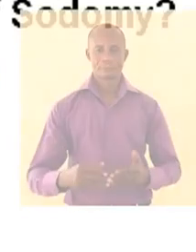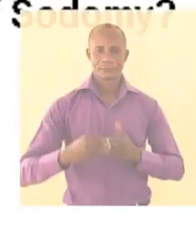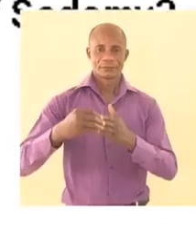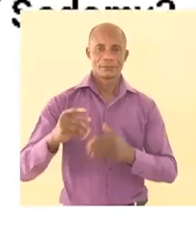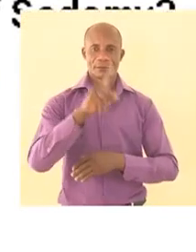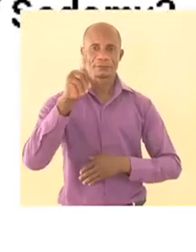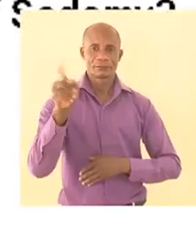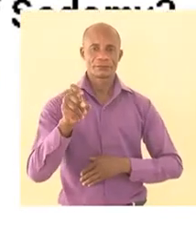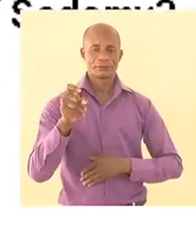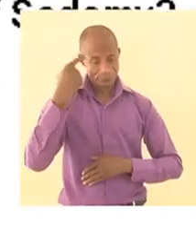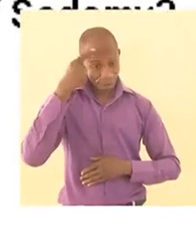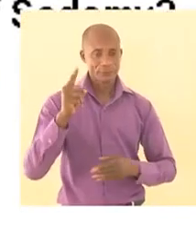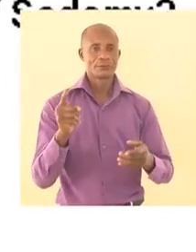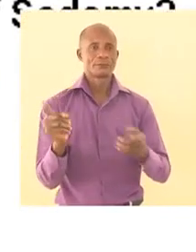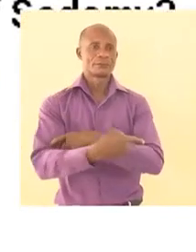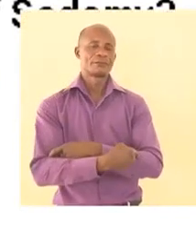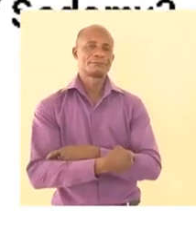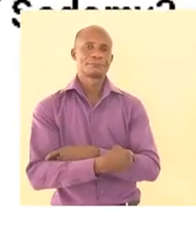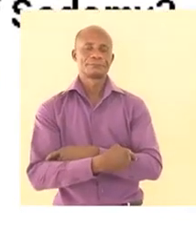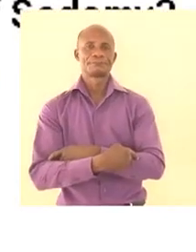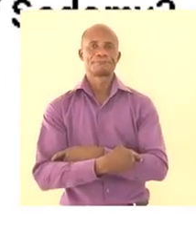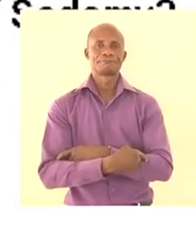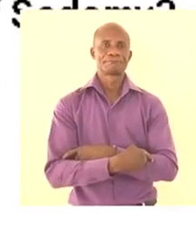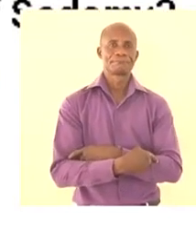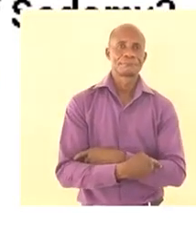Lead questions for today.